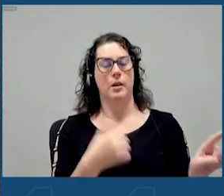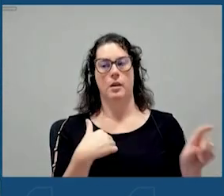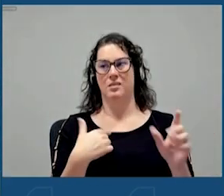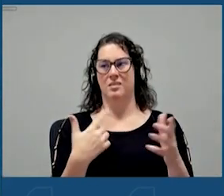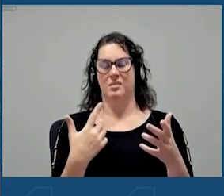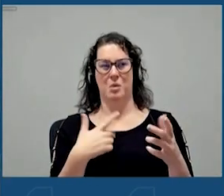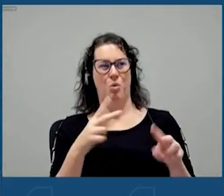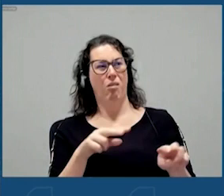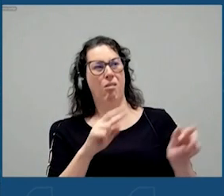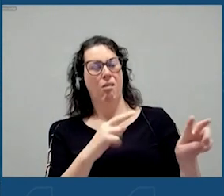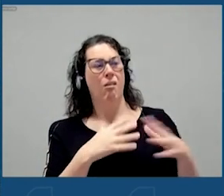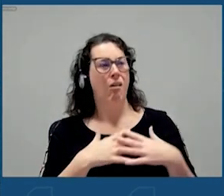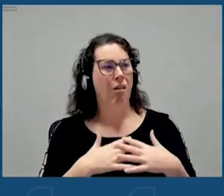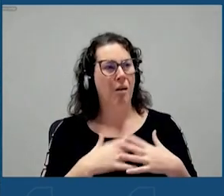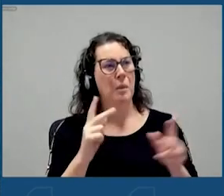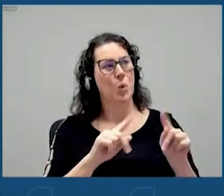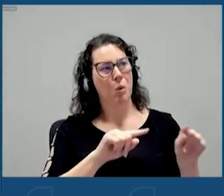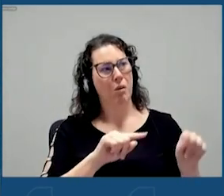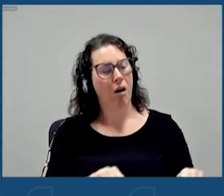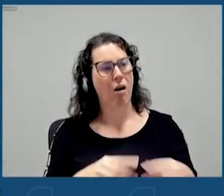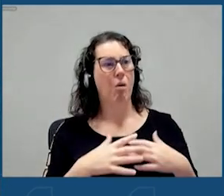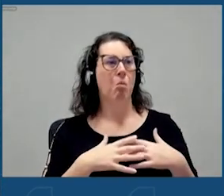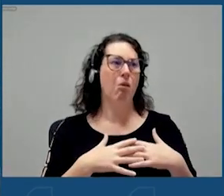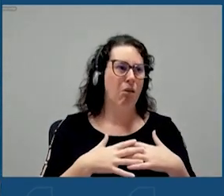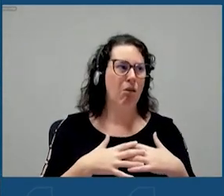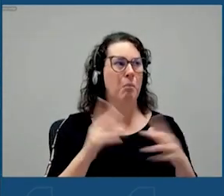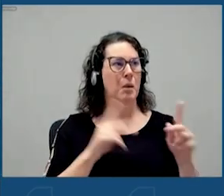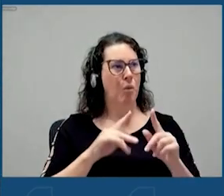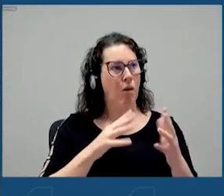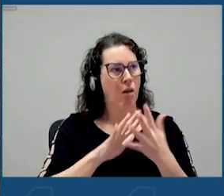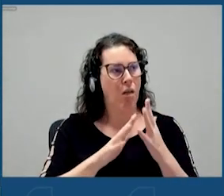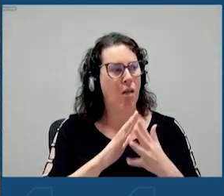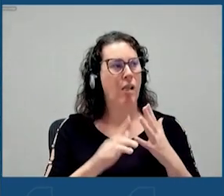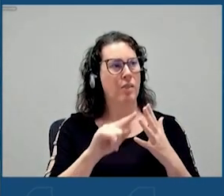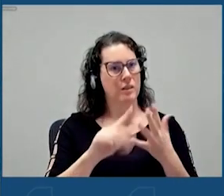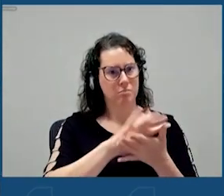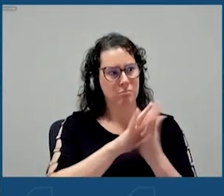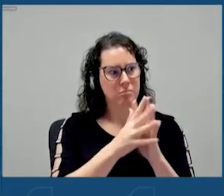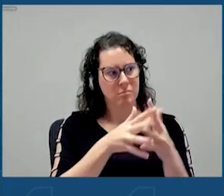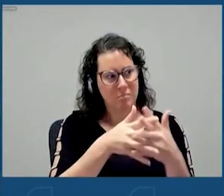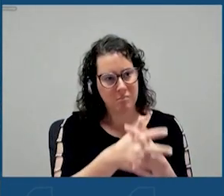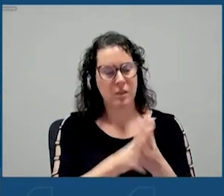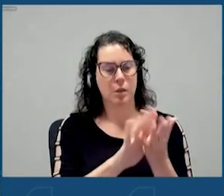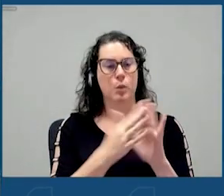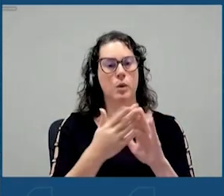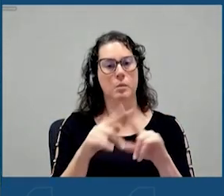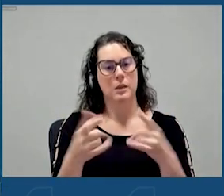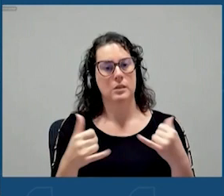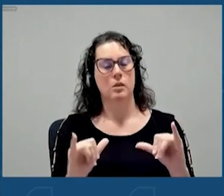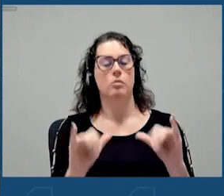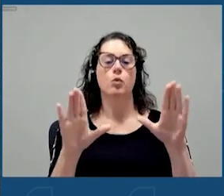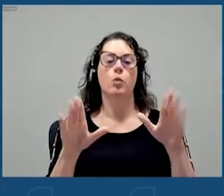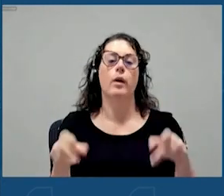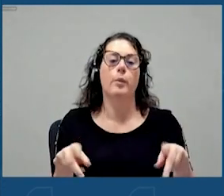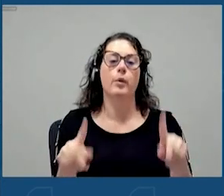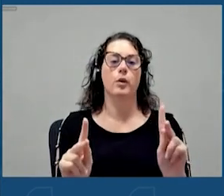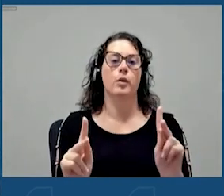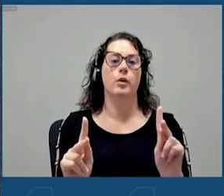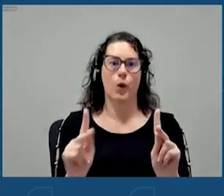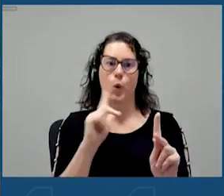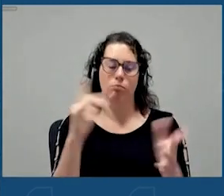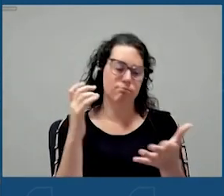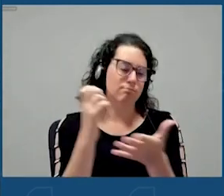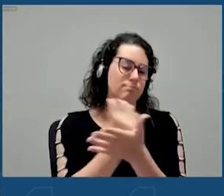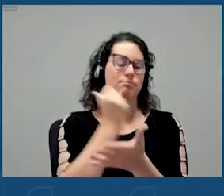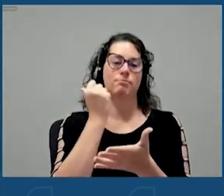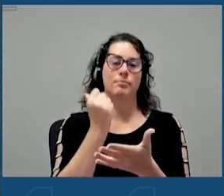who came here. This was part of the fabric of the community. But this was also a great opportunity for those who seized it. And I'm